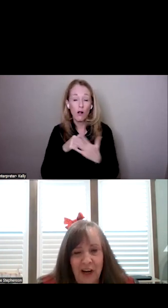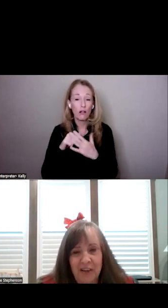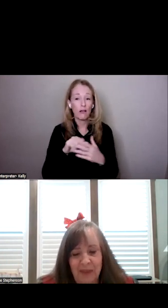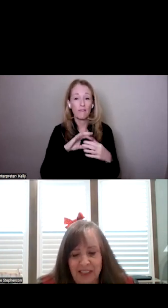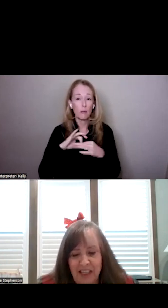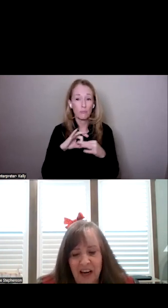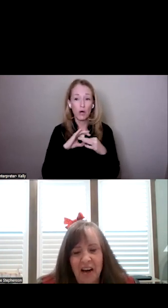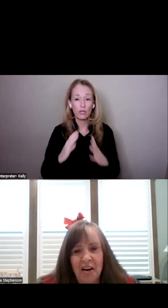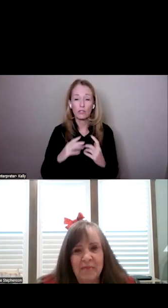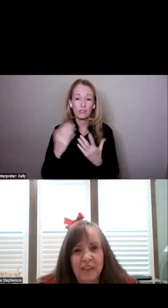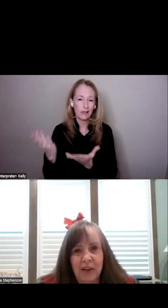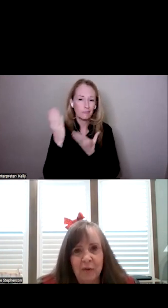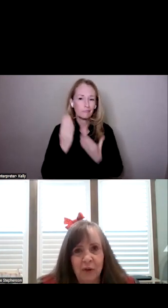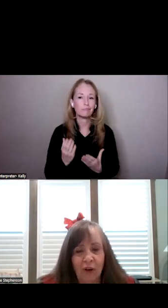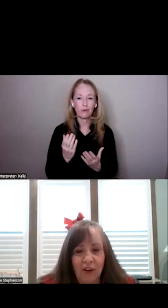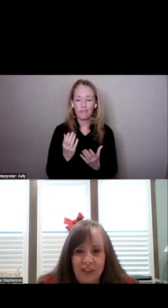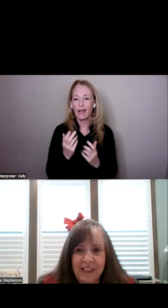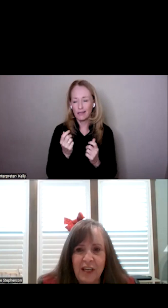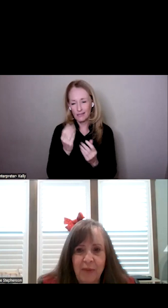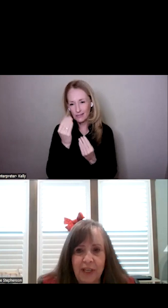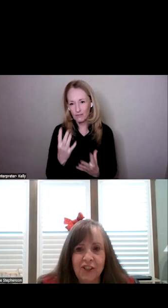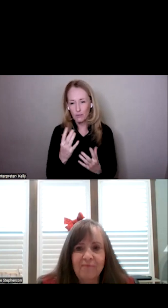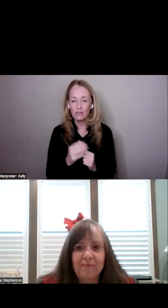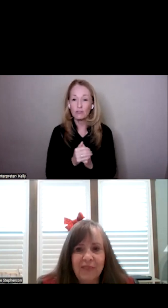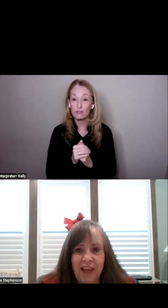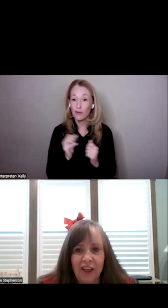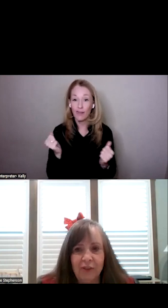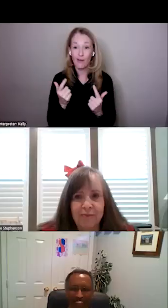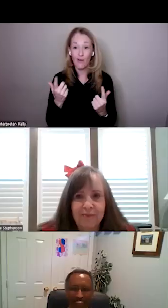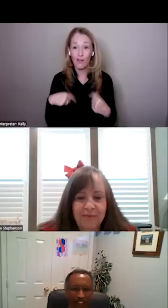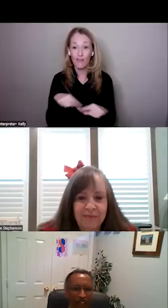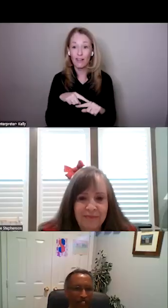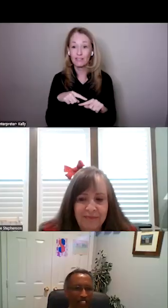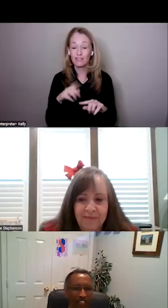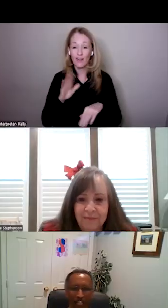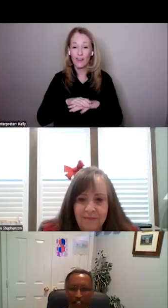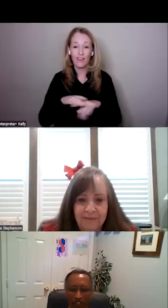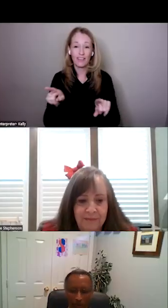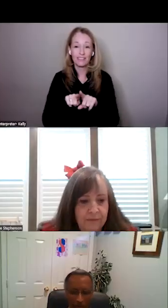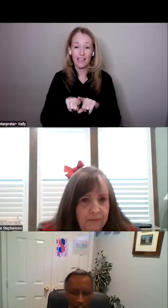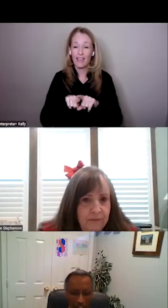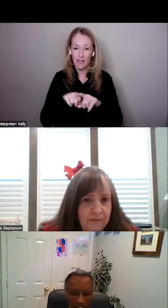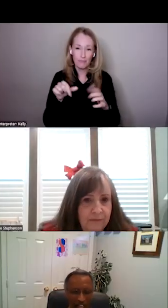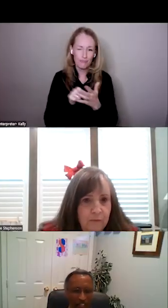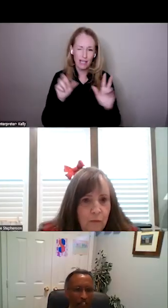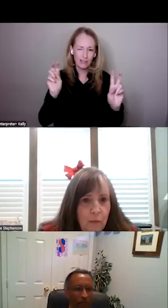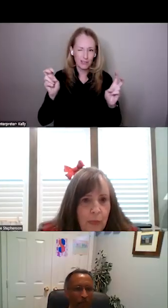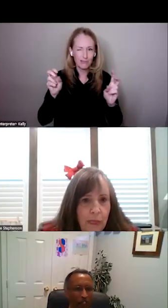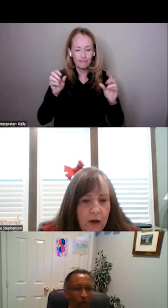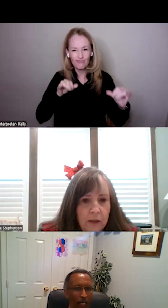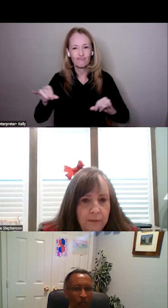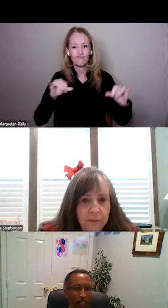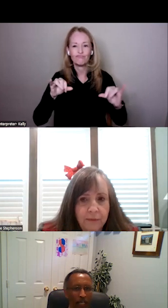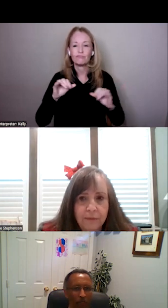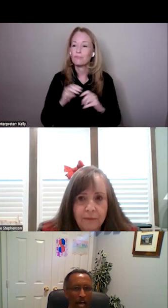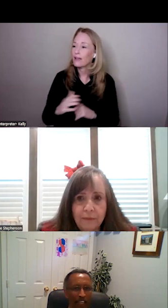these documents so that we're all on the same page. Thank you. Carlean, thank you so much. And thank you for